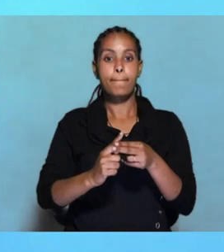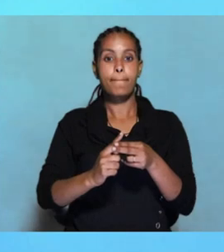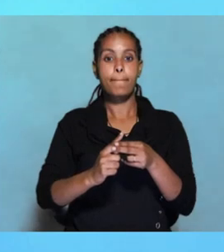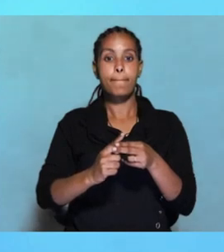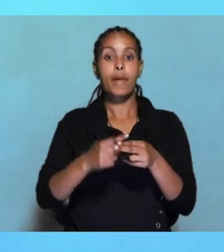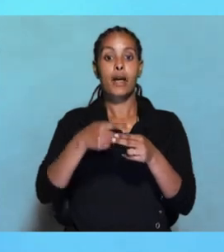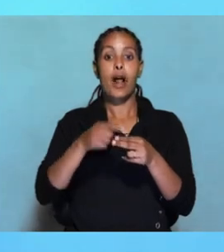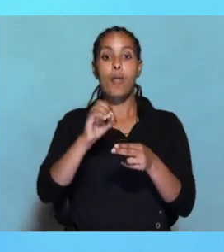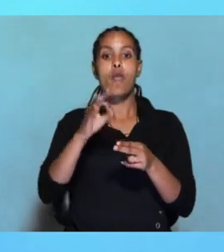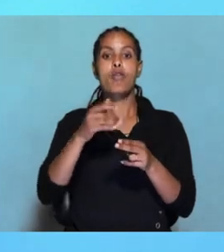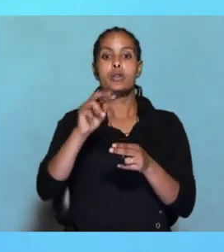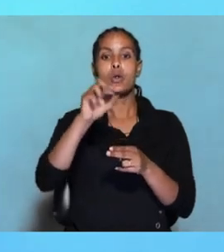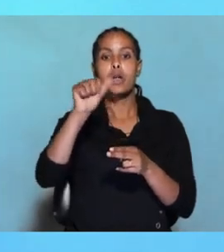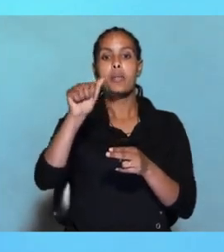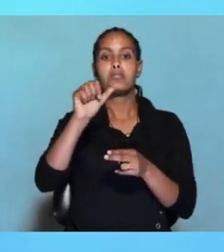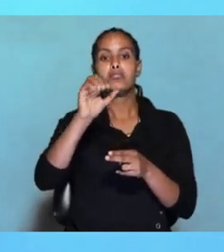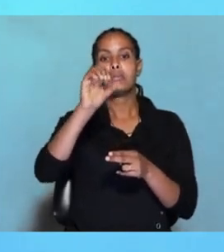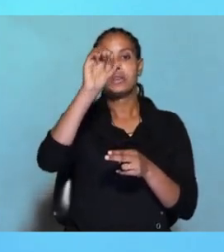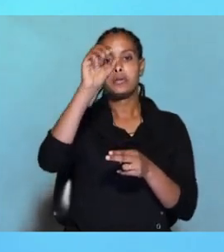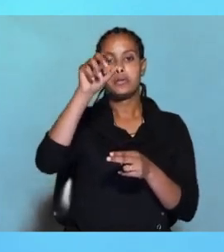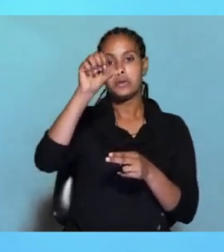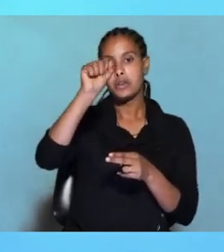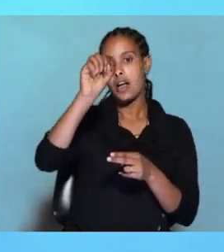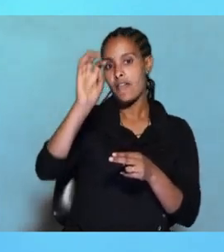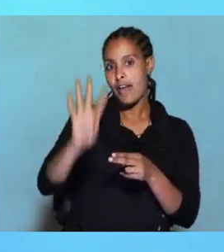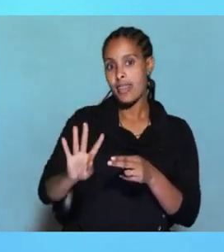23.4 gram of sodium sulfate,